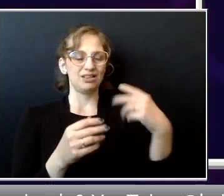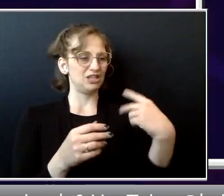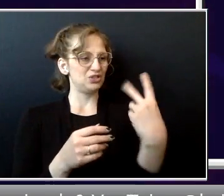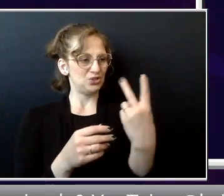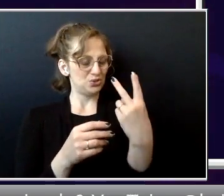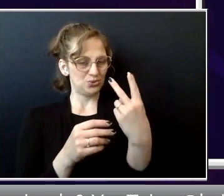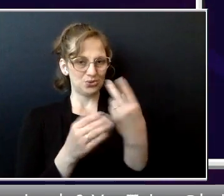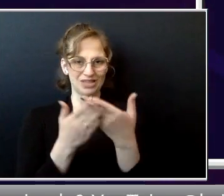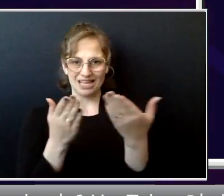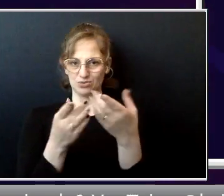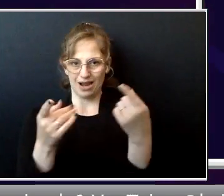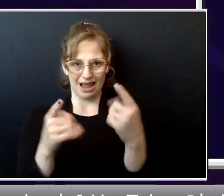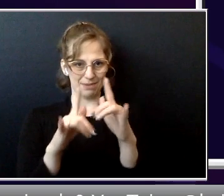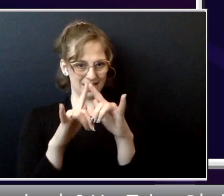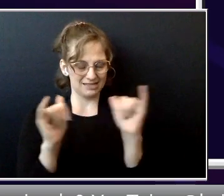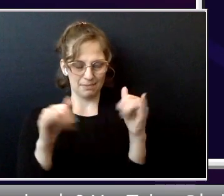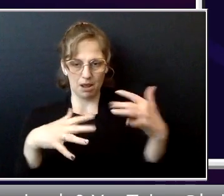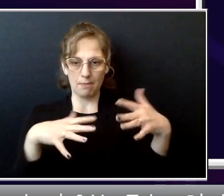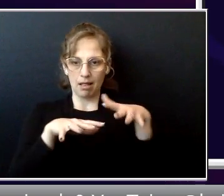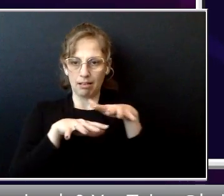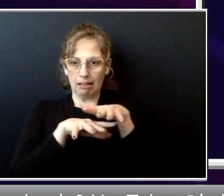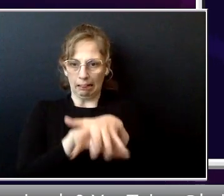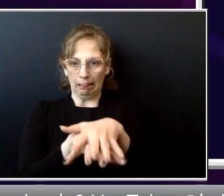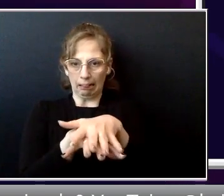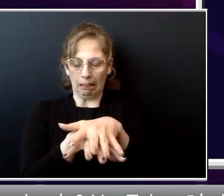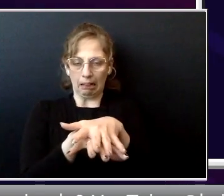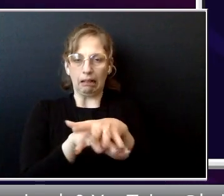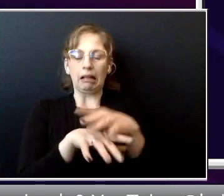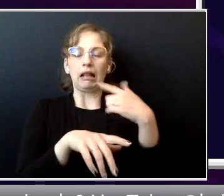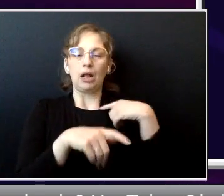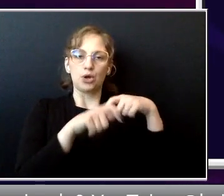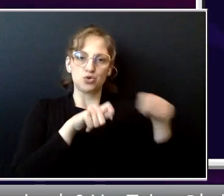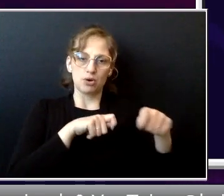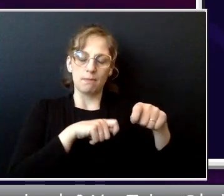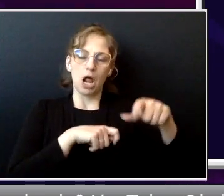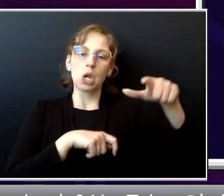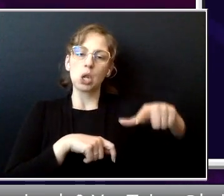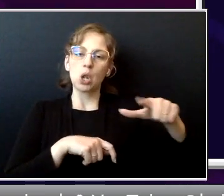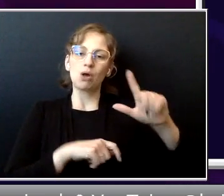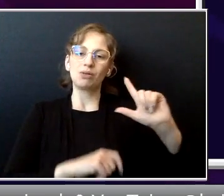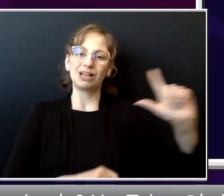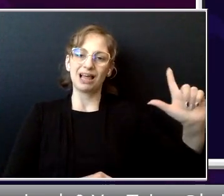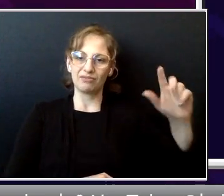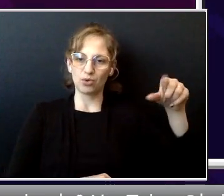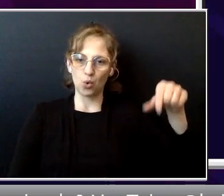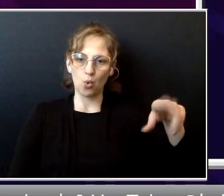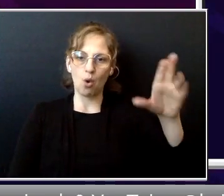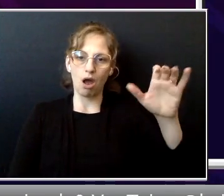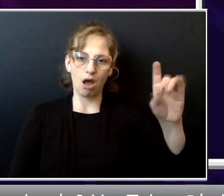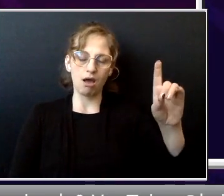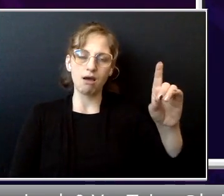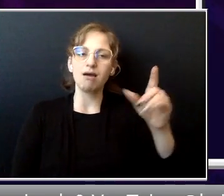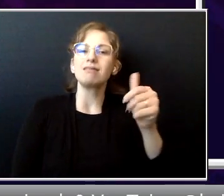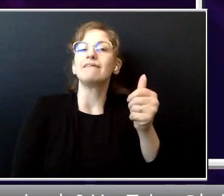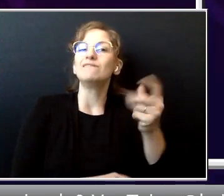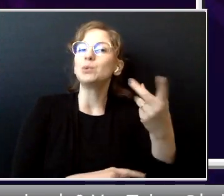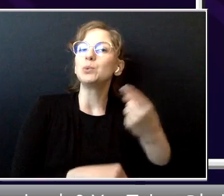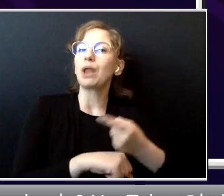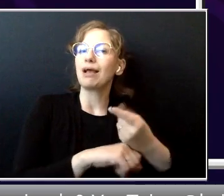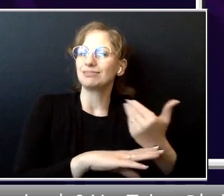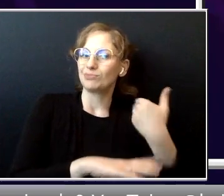injury I had, where I had tore my lower left quad a few days before that, and my medical